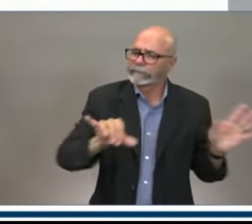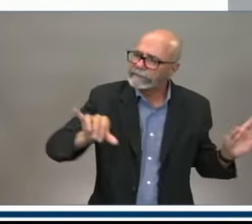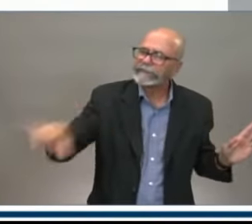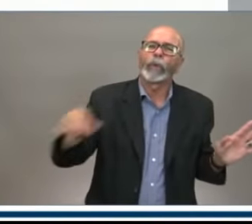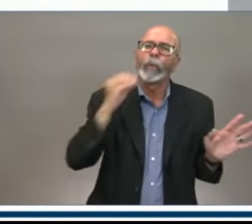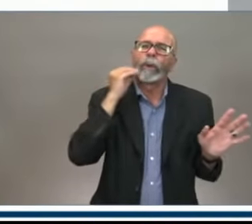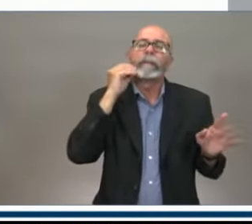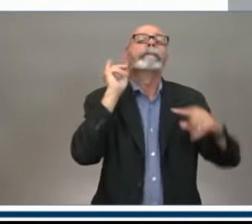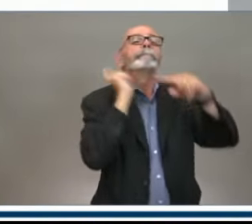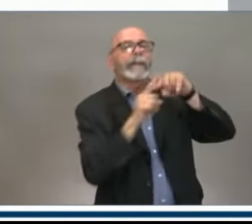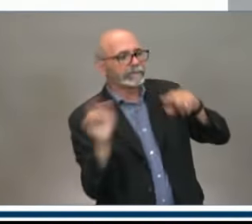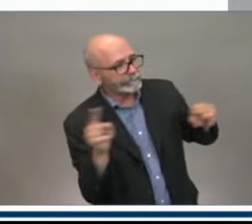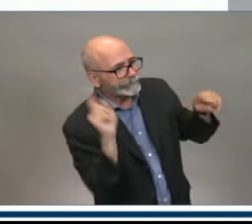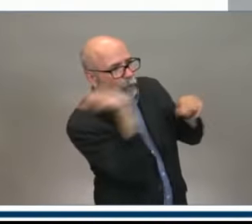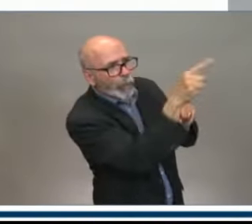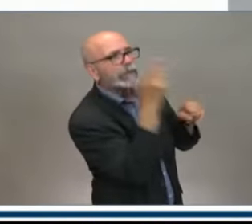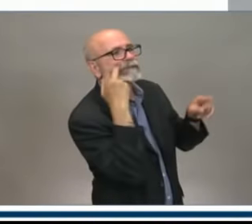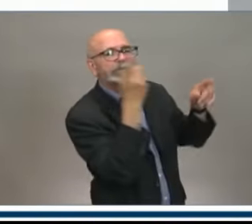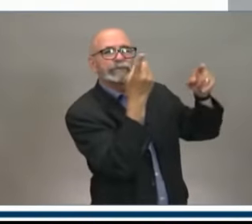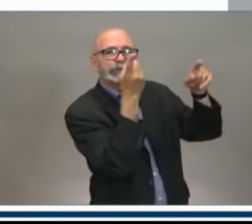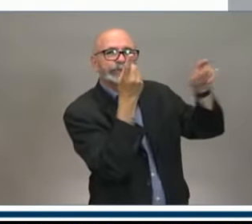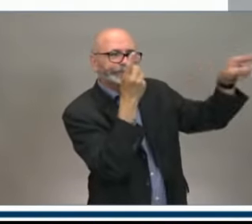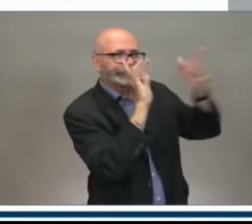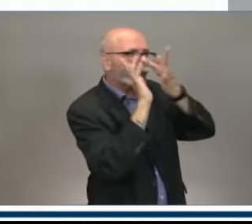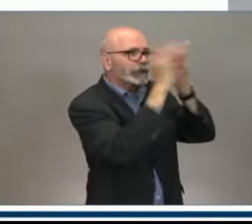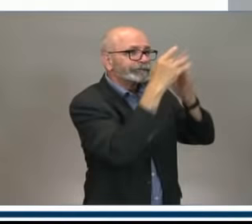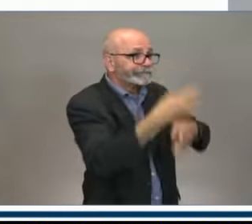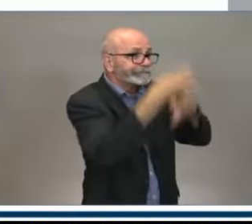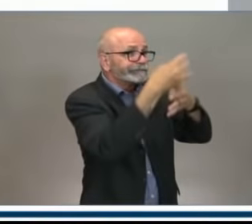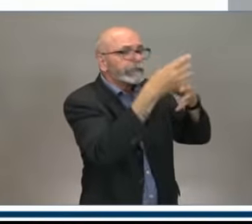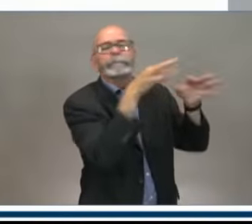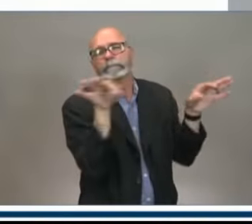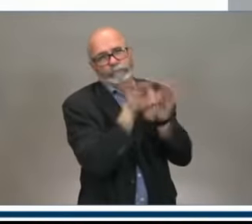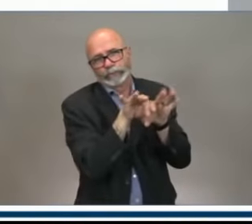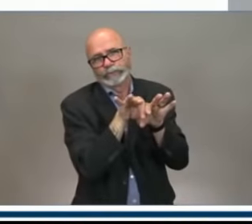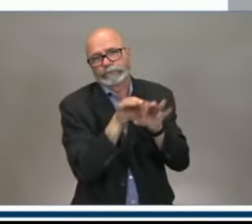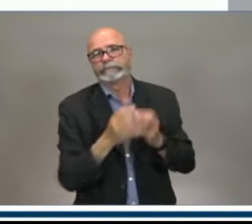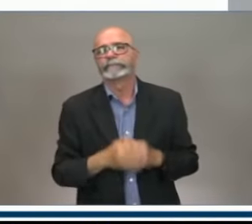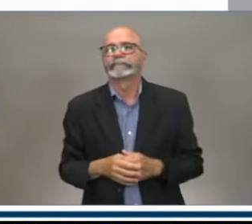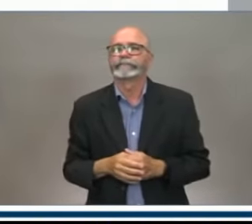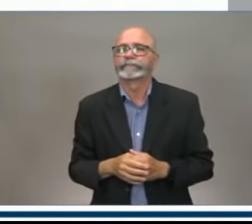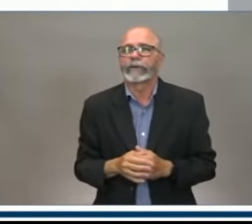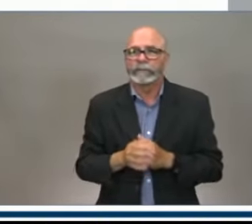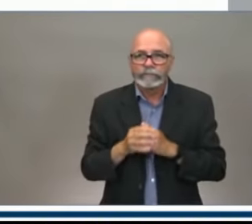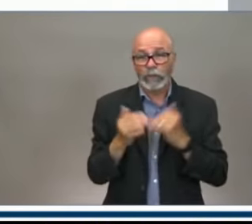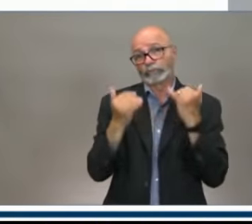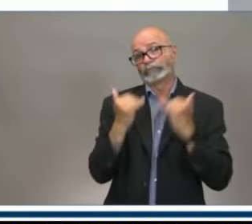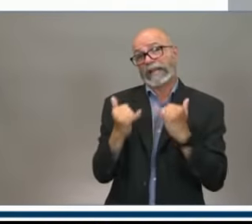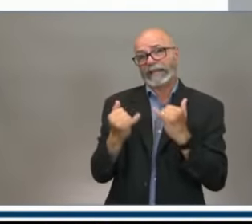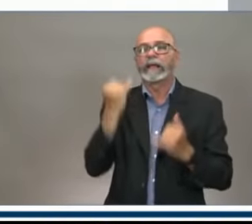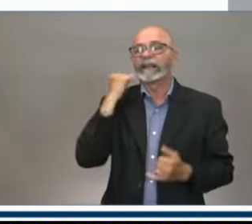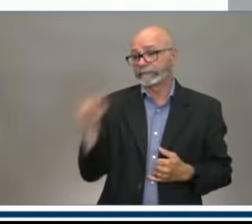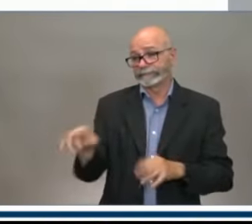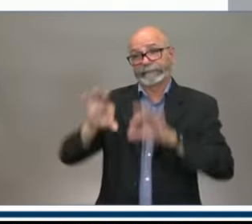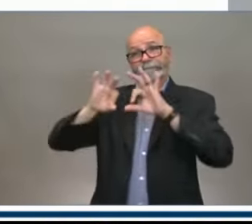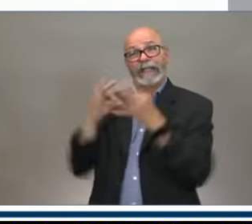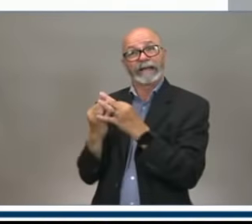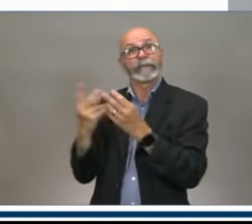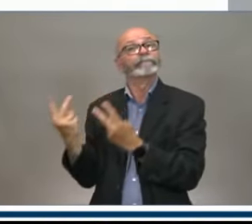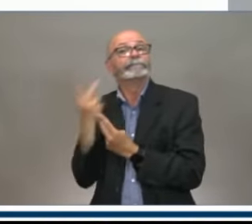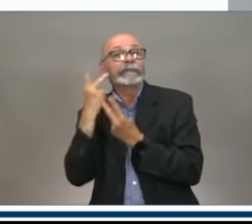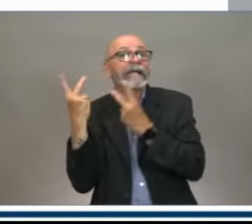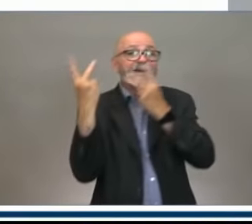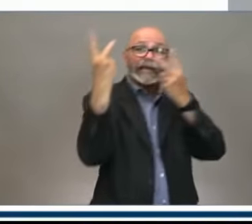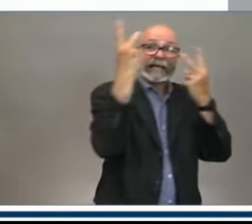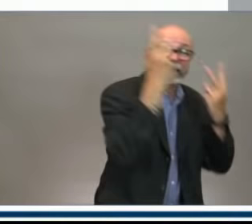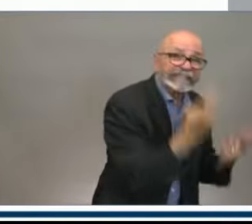assessment. As the Premier's talked about, visitor restrictions are being loosened as effective of